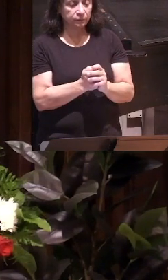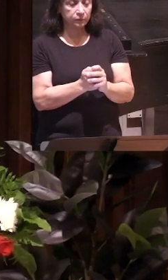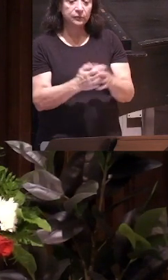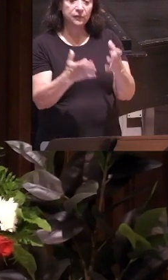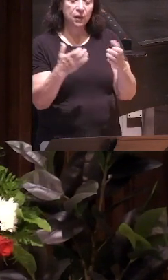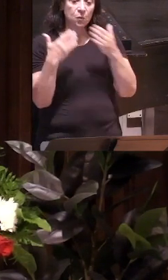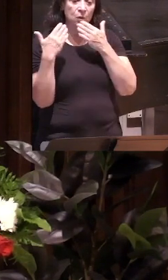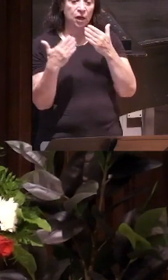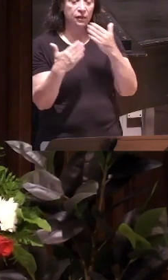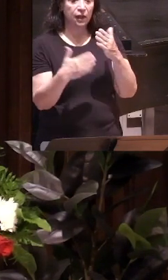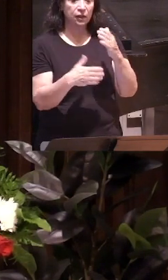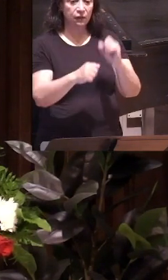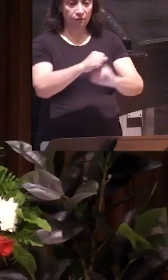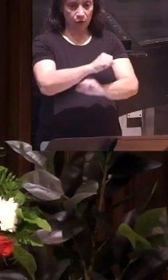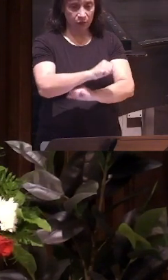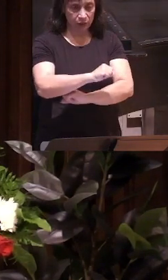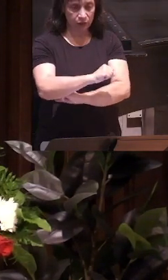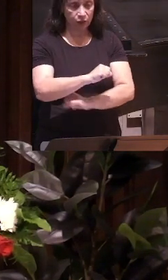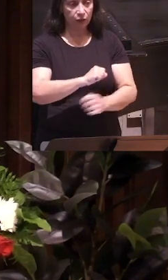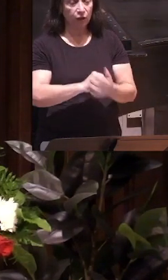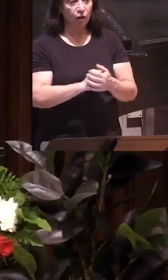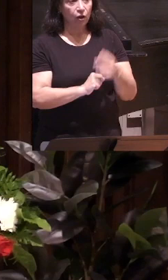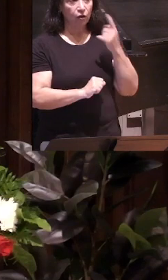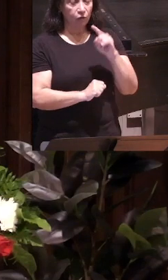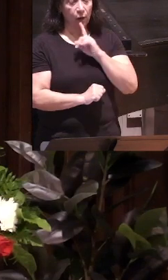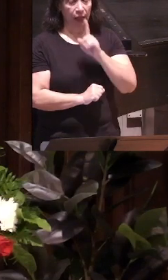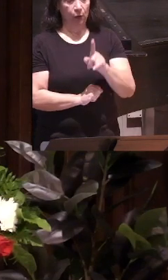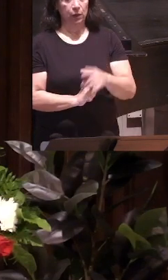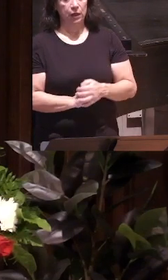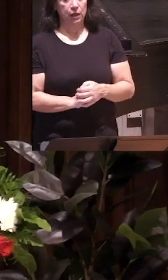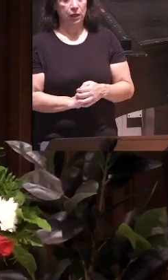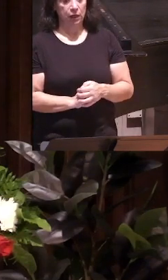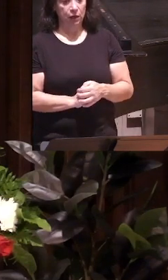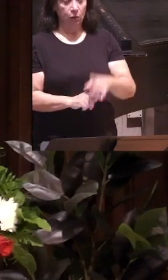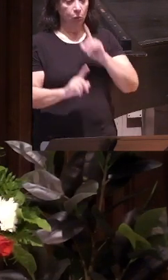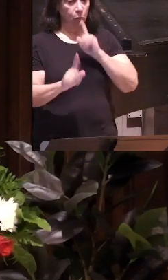I want to thank the foundation for literally responding.